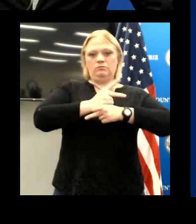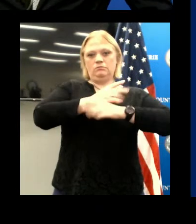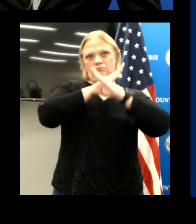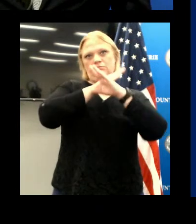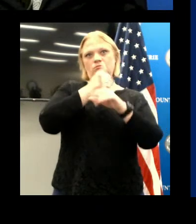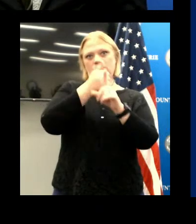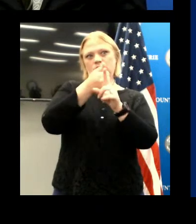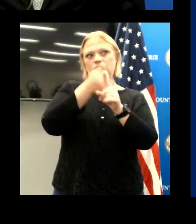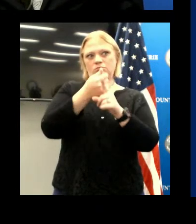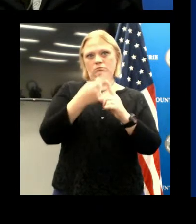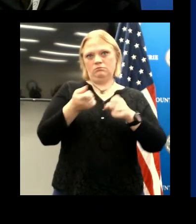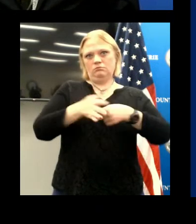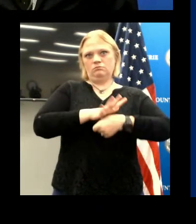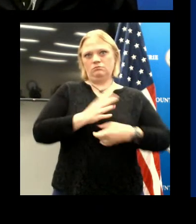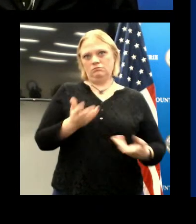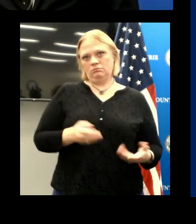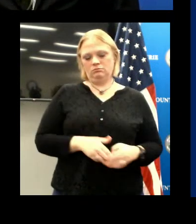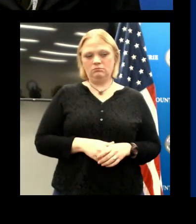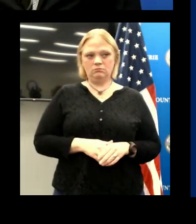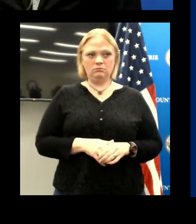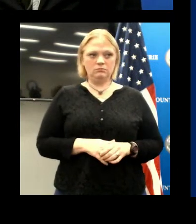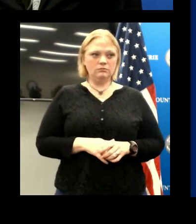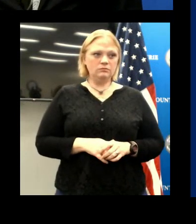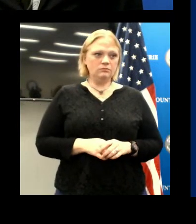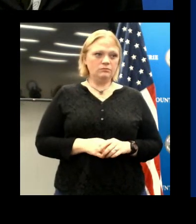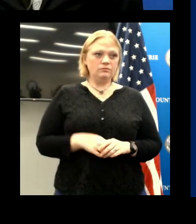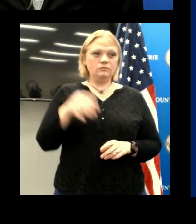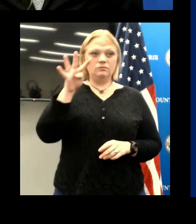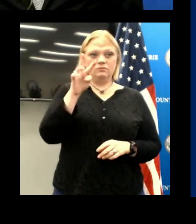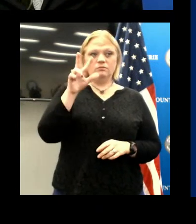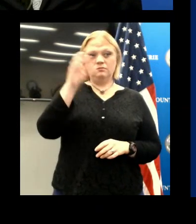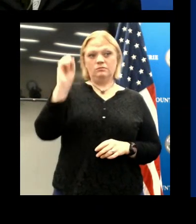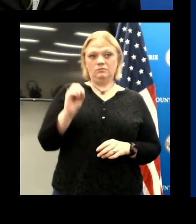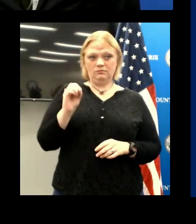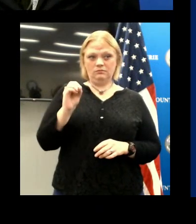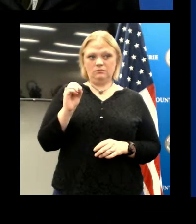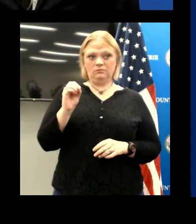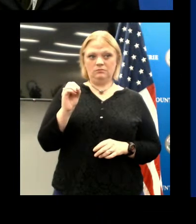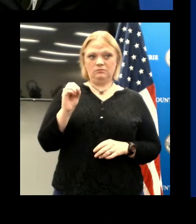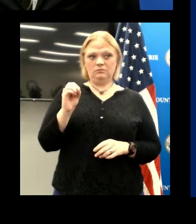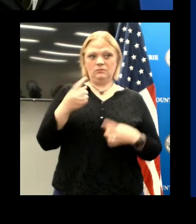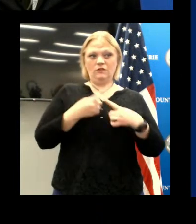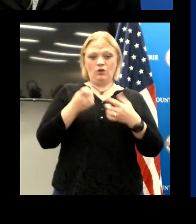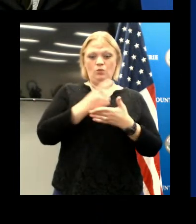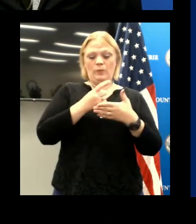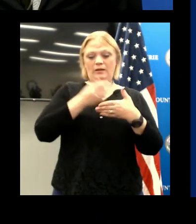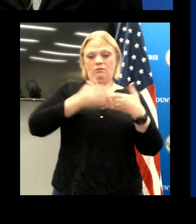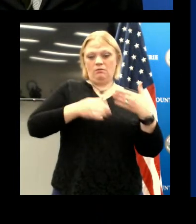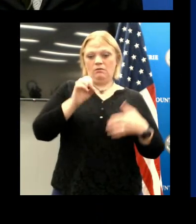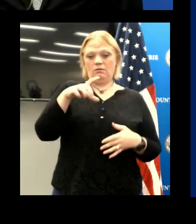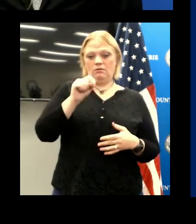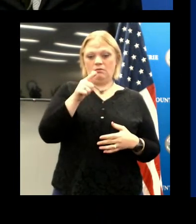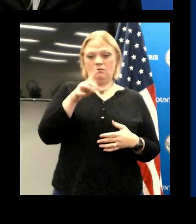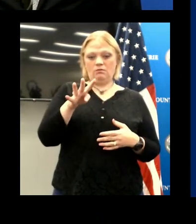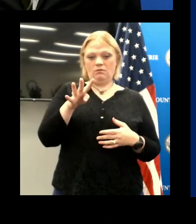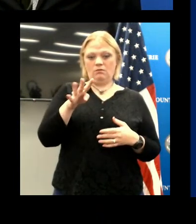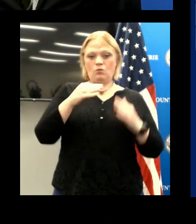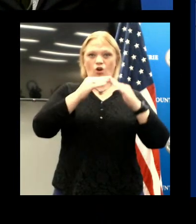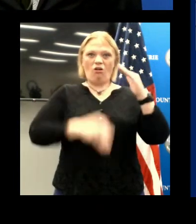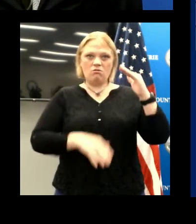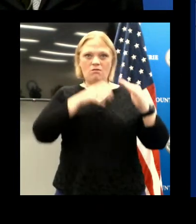from COVID-19. So 43% of our cases from the week ending October 24th were under the age of